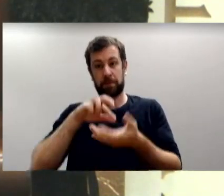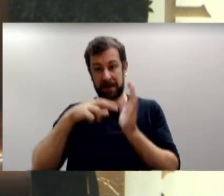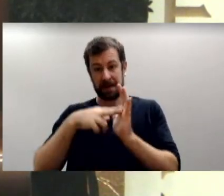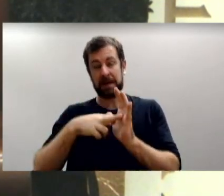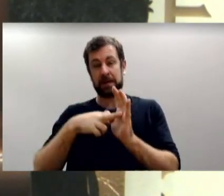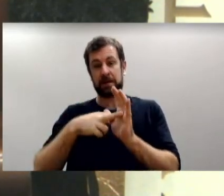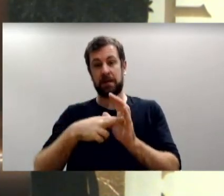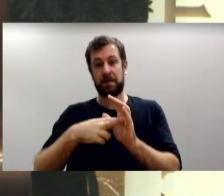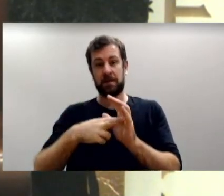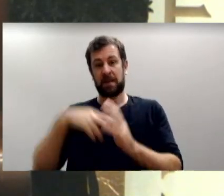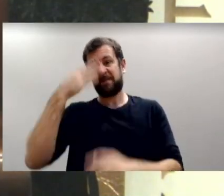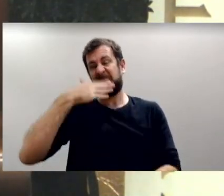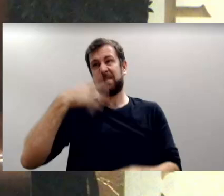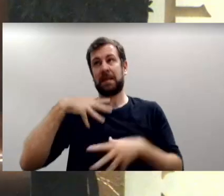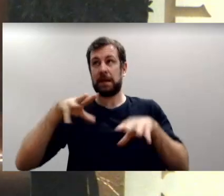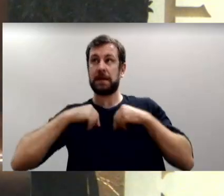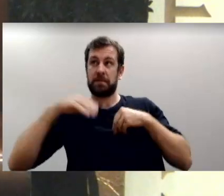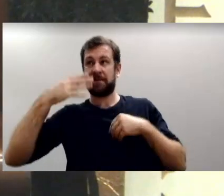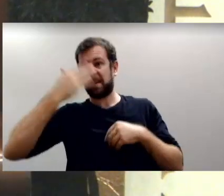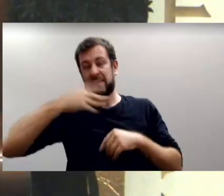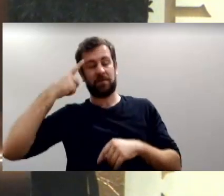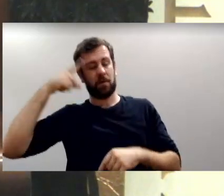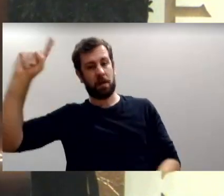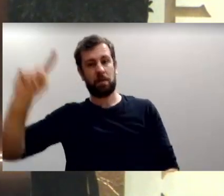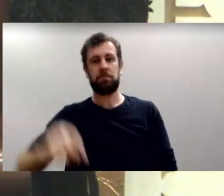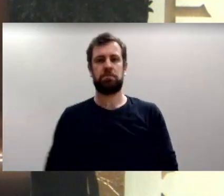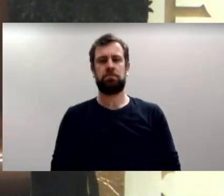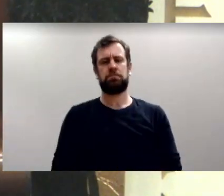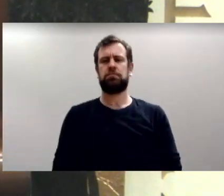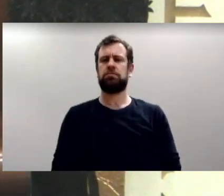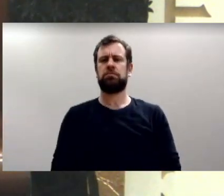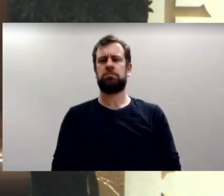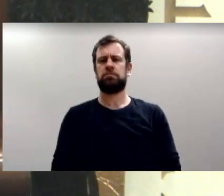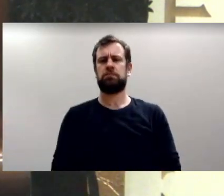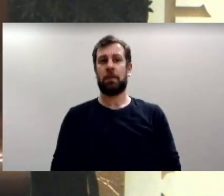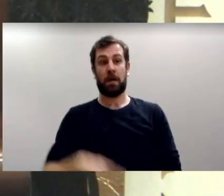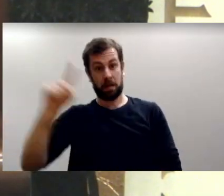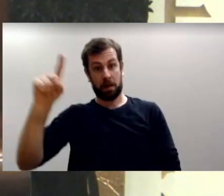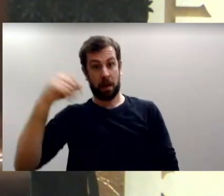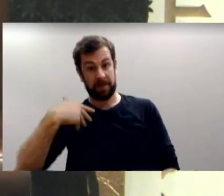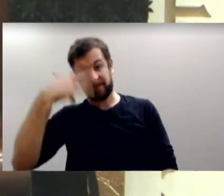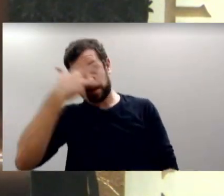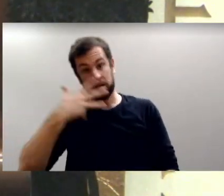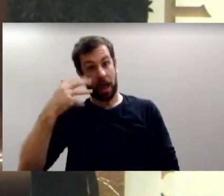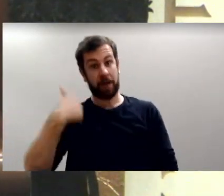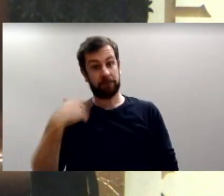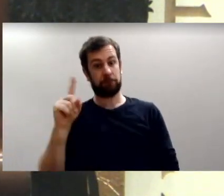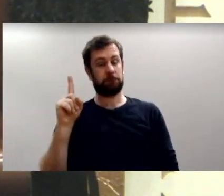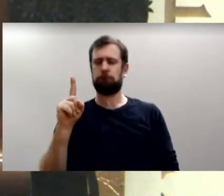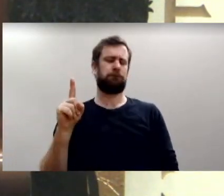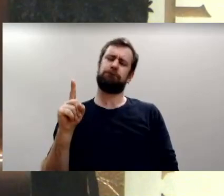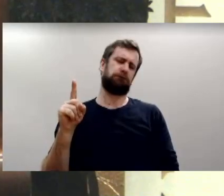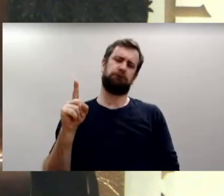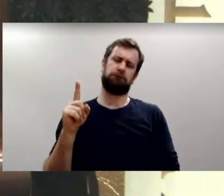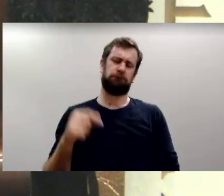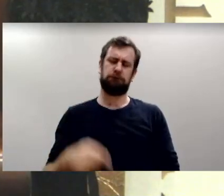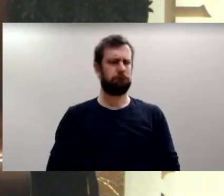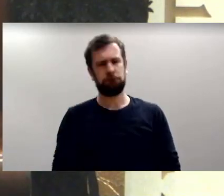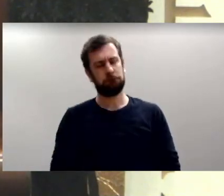the face of Allah subhanahu wa ta'ala. Does Allah have face? No. It doesn't mean that,